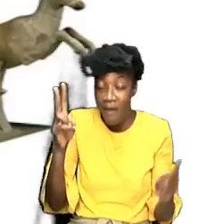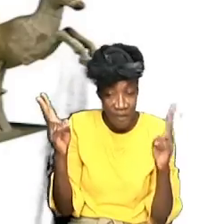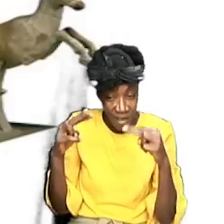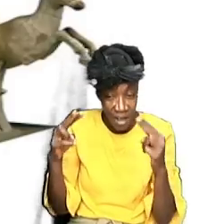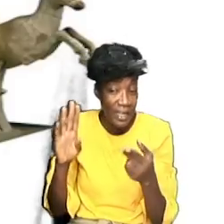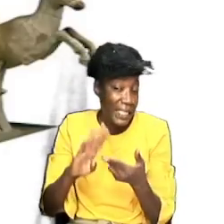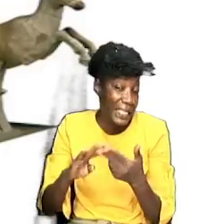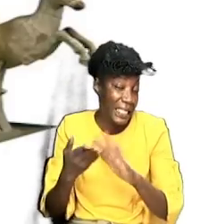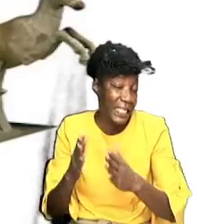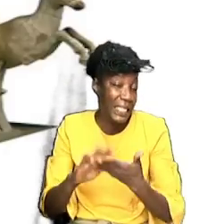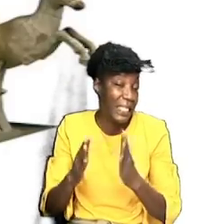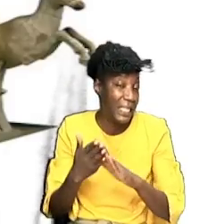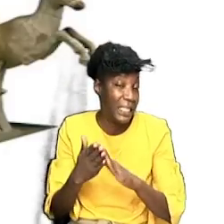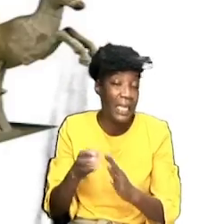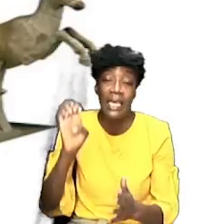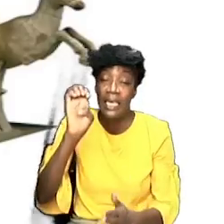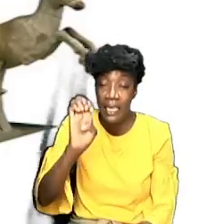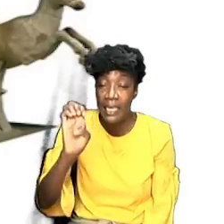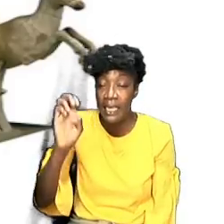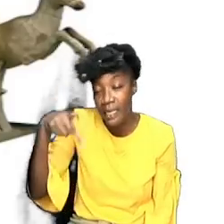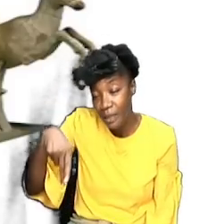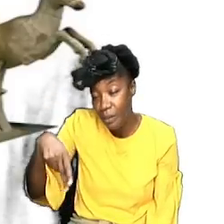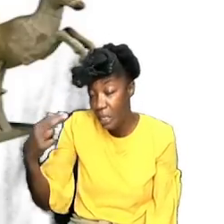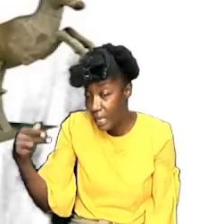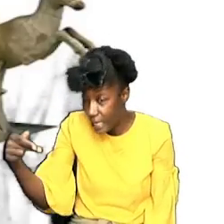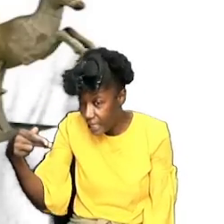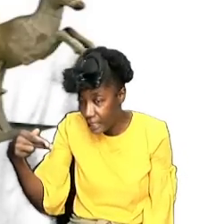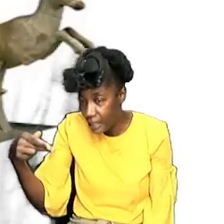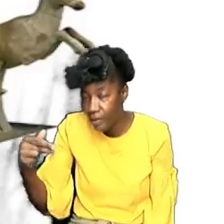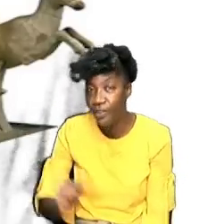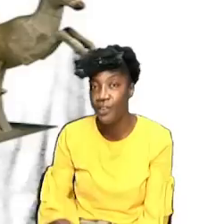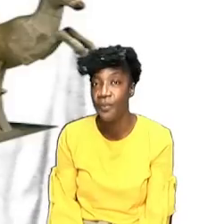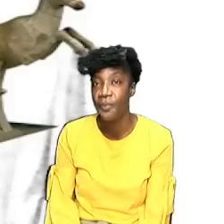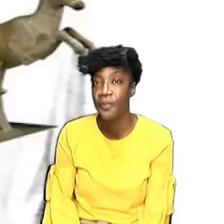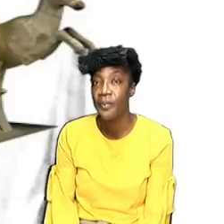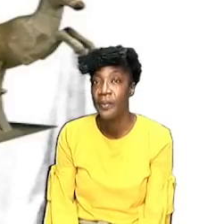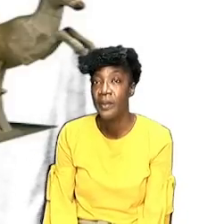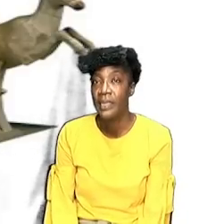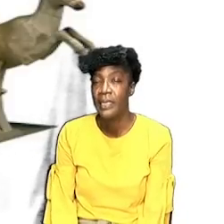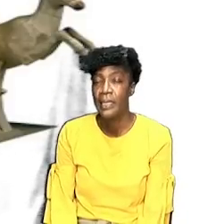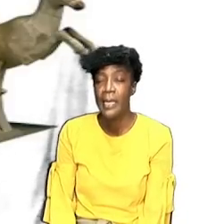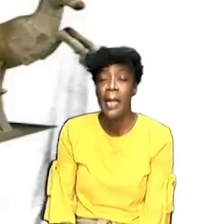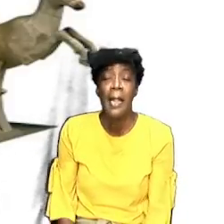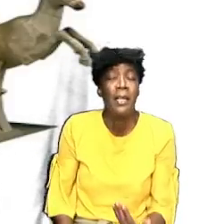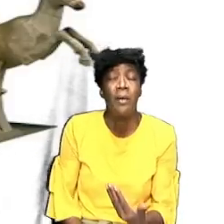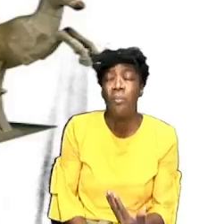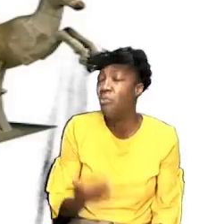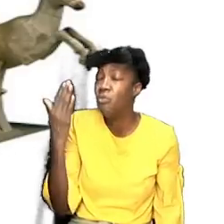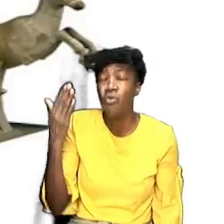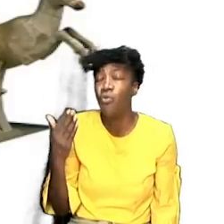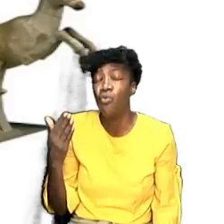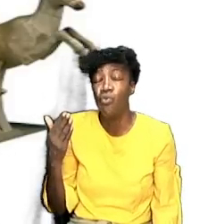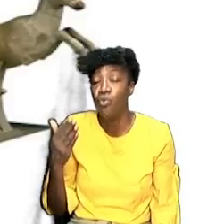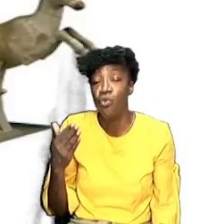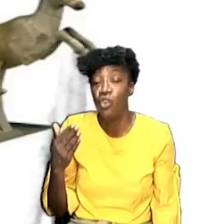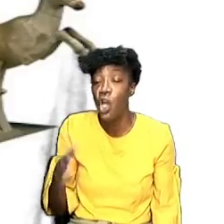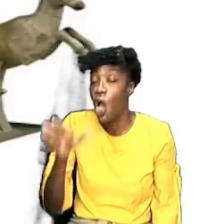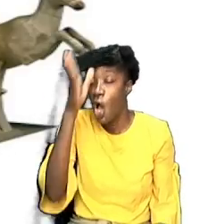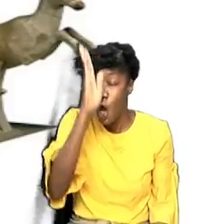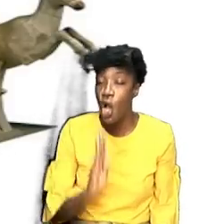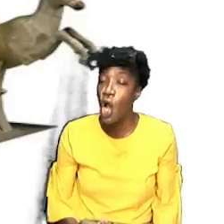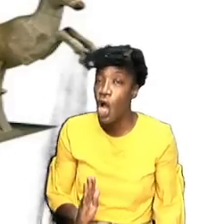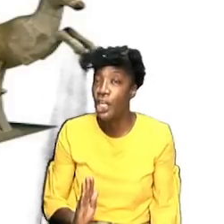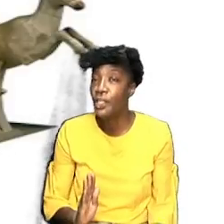Ephesus. All right. As I said before, Artemis was their most famous god. She was the daughter of Zeus and